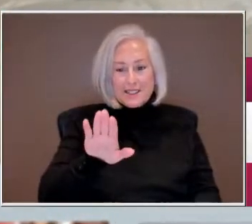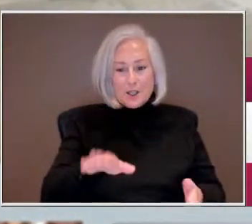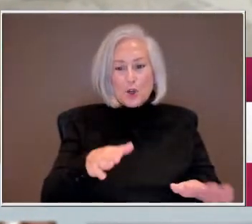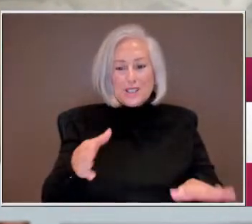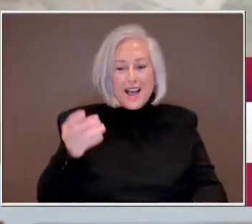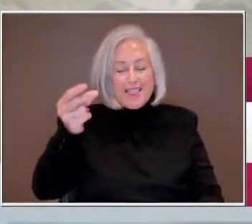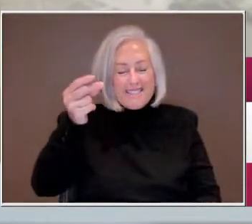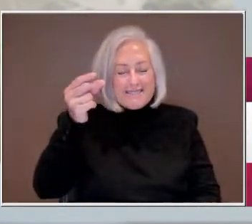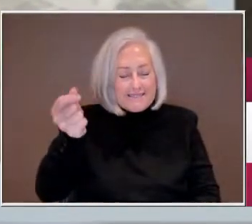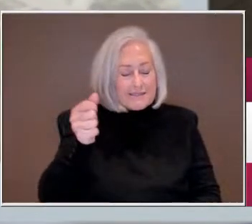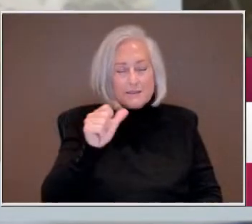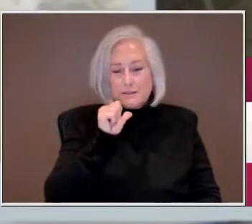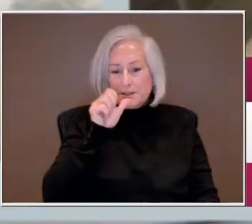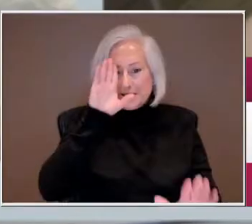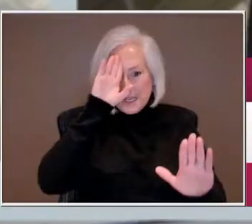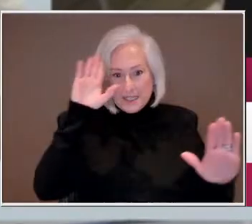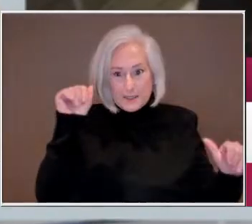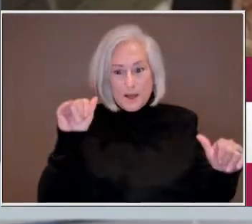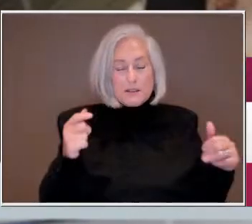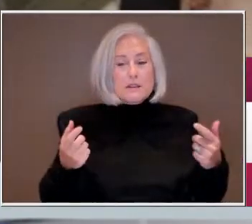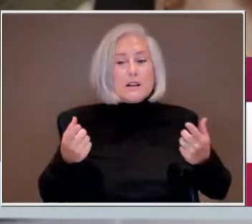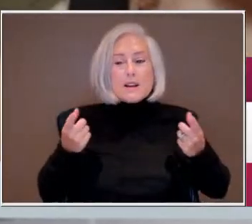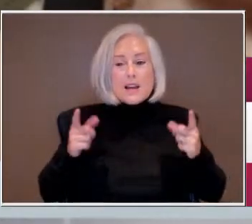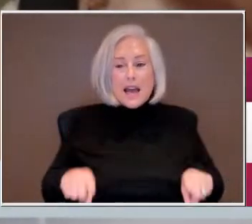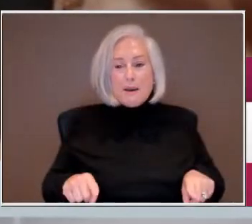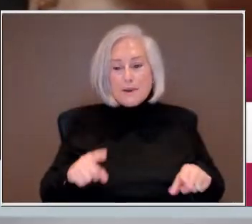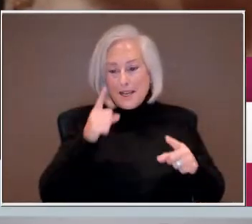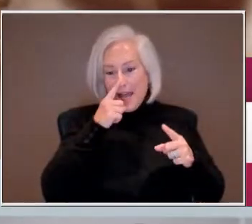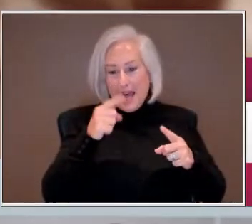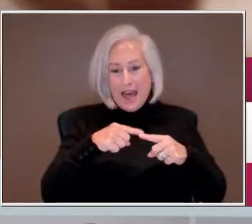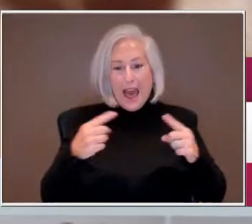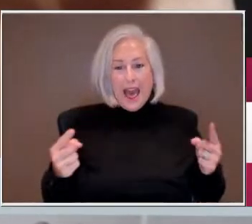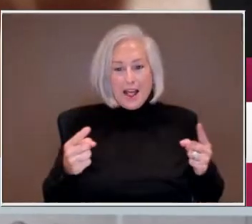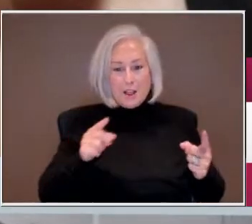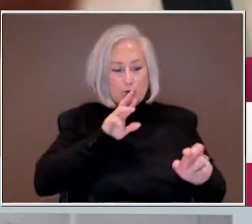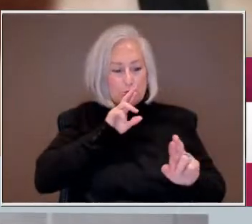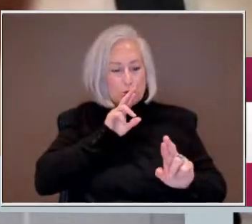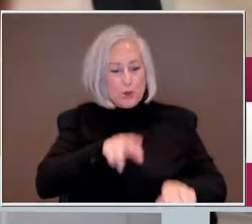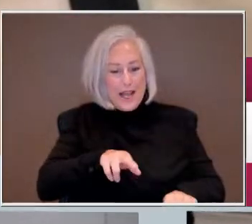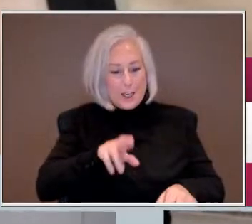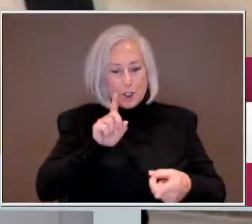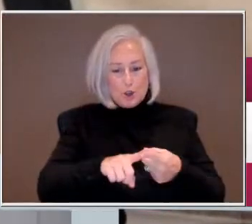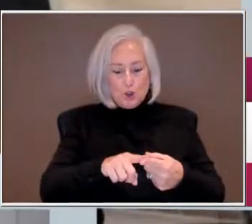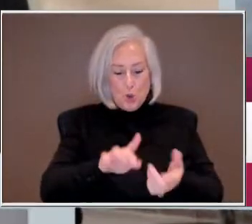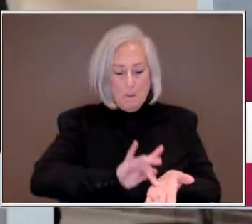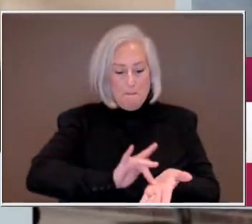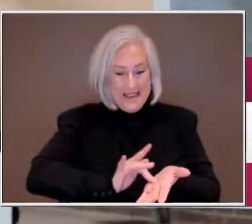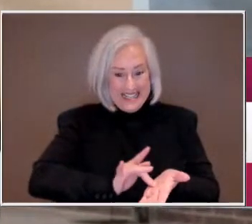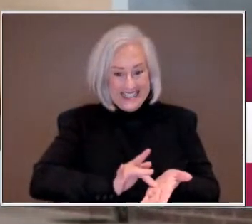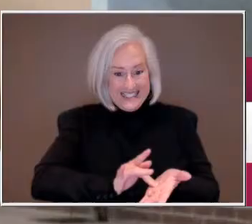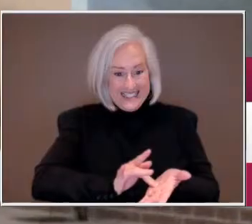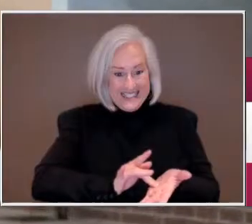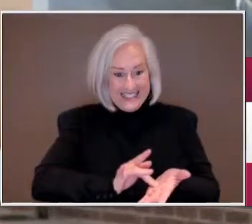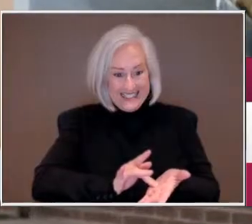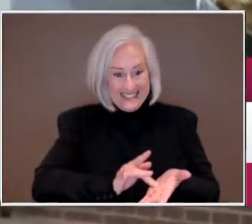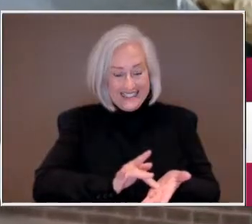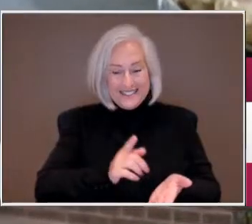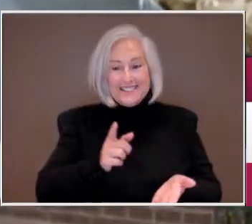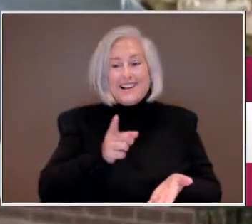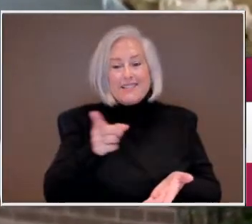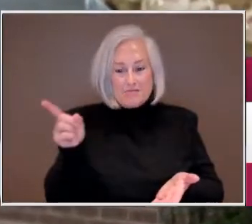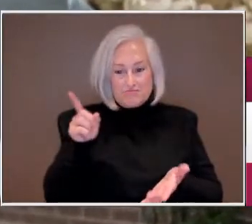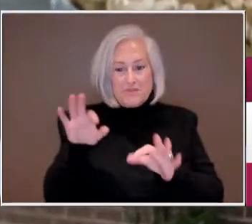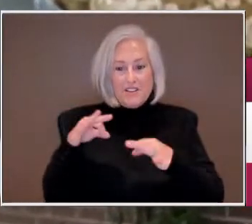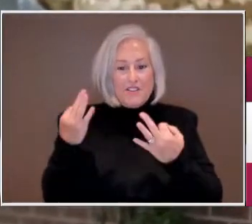parents say she had an allergic reaction to some medication she took. Then they had to make this unbelievable decision no parent